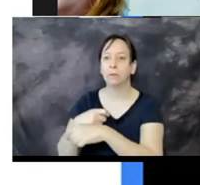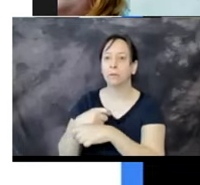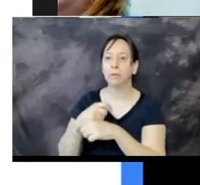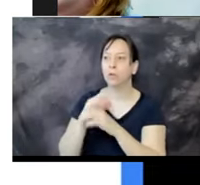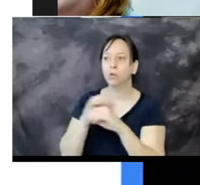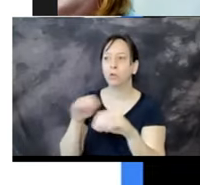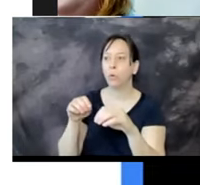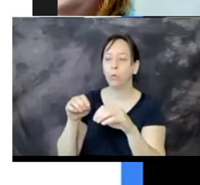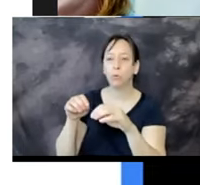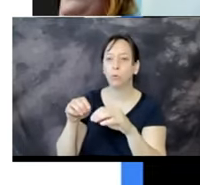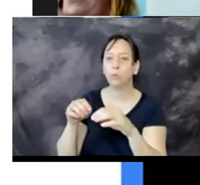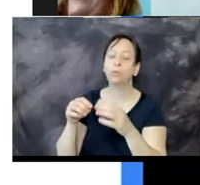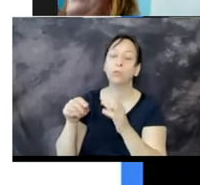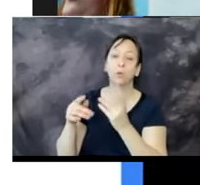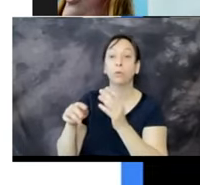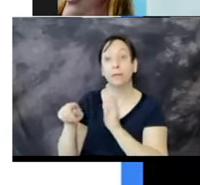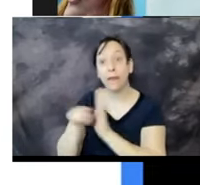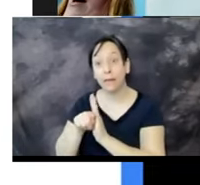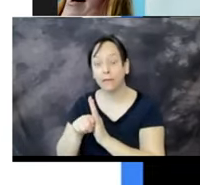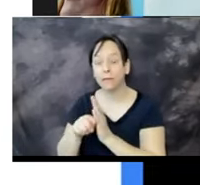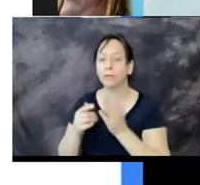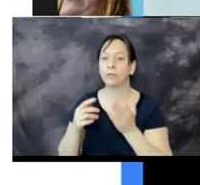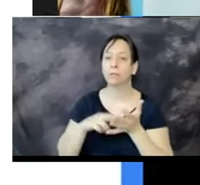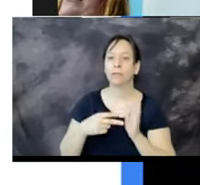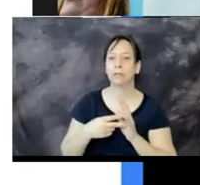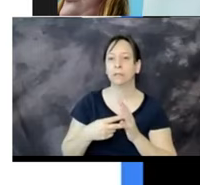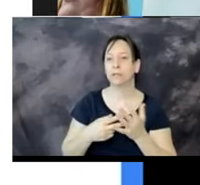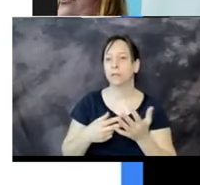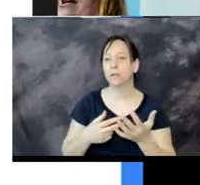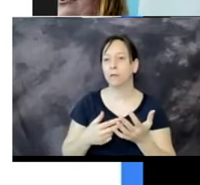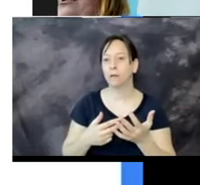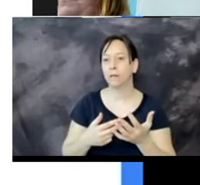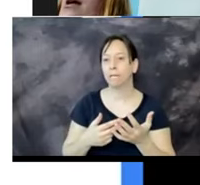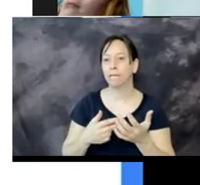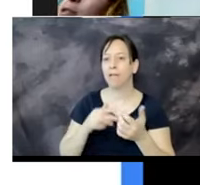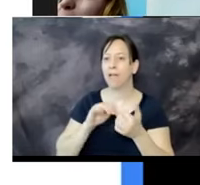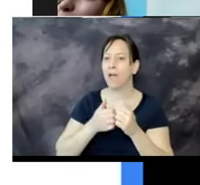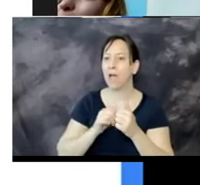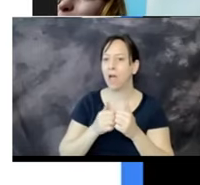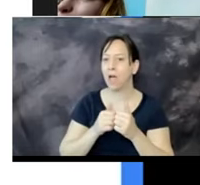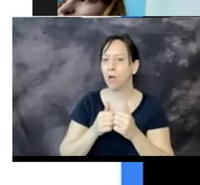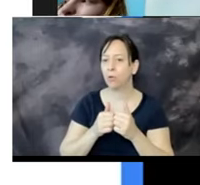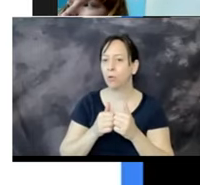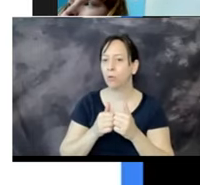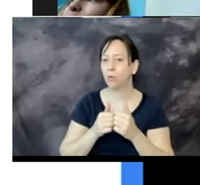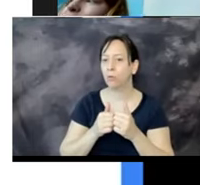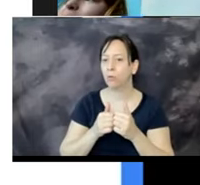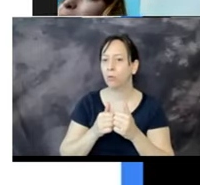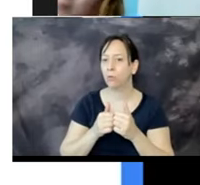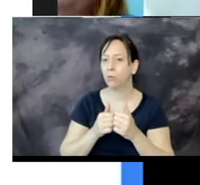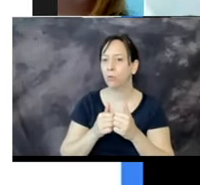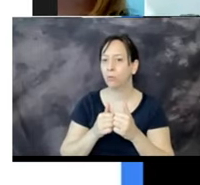the negative with this would be like, how would we get to the service coordinators and speak up if we work on